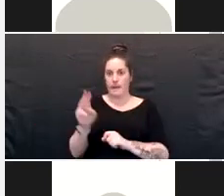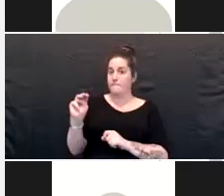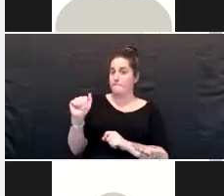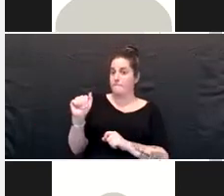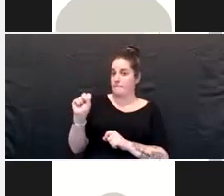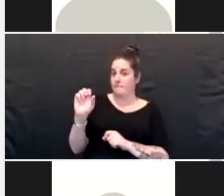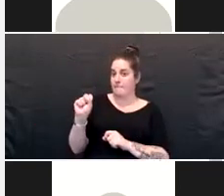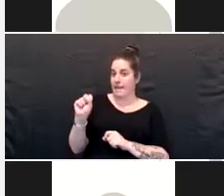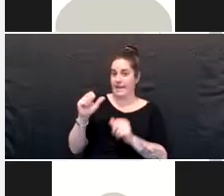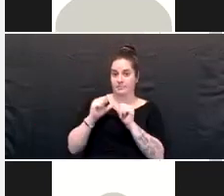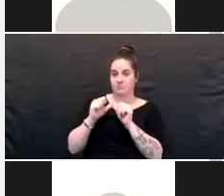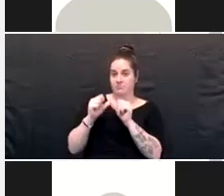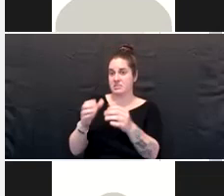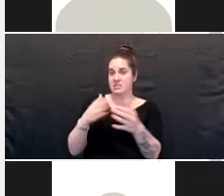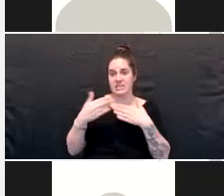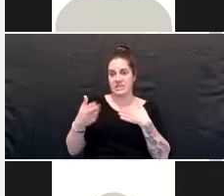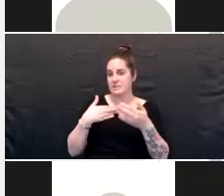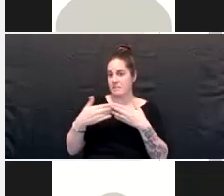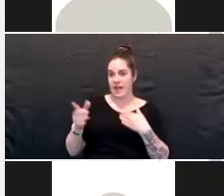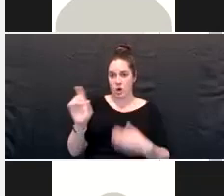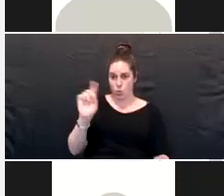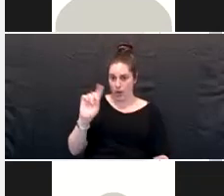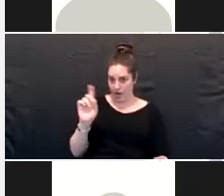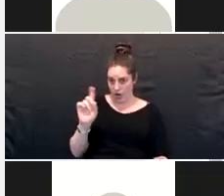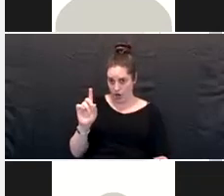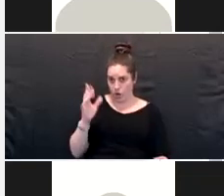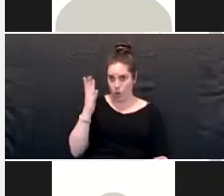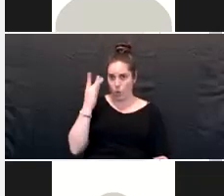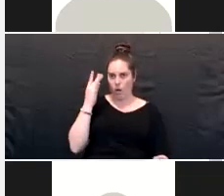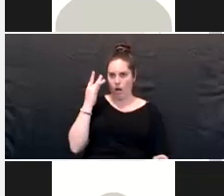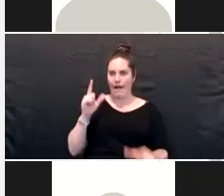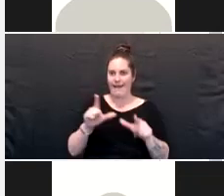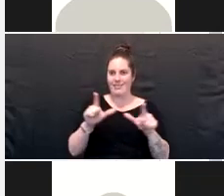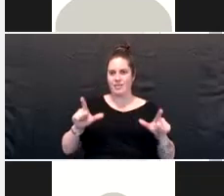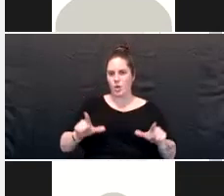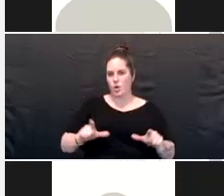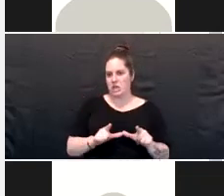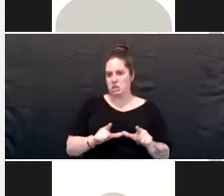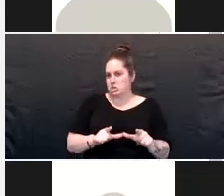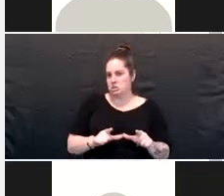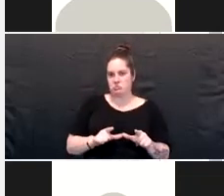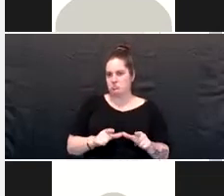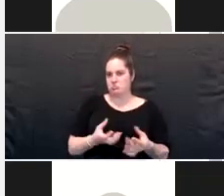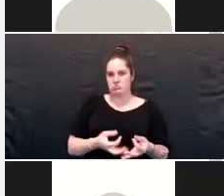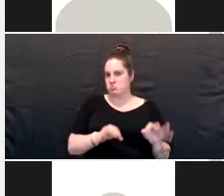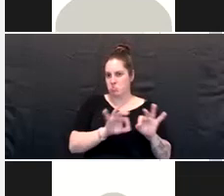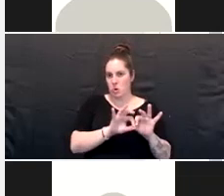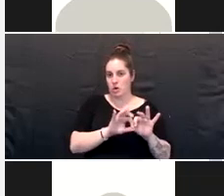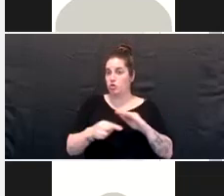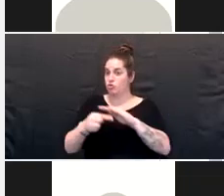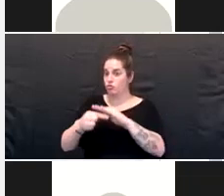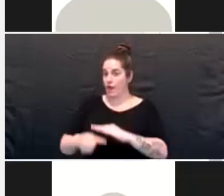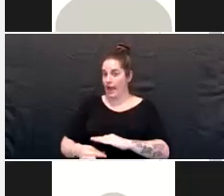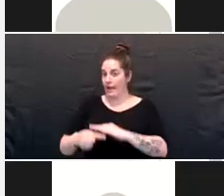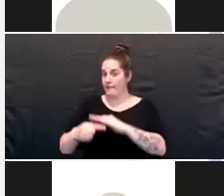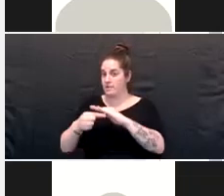go because it's location independent. But gravity can change. So for